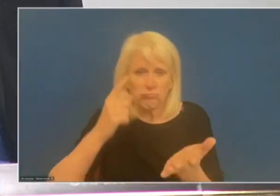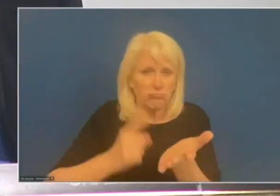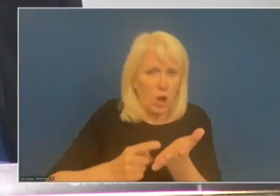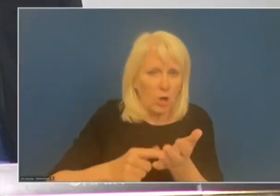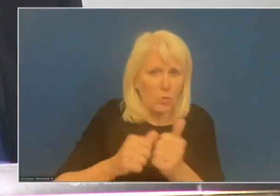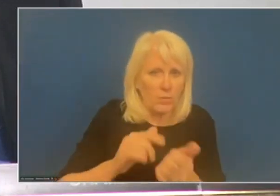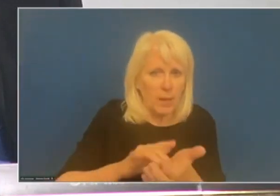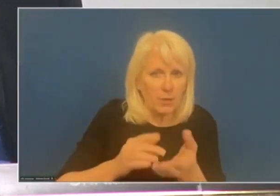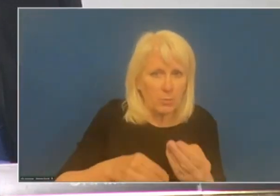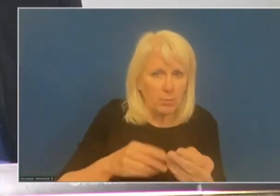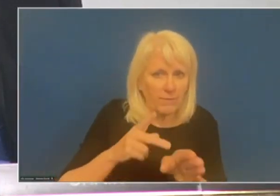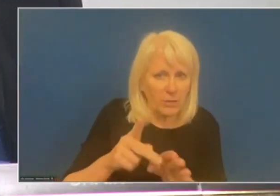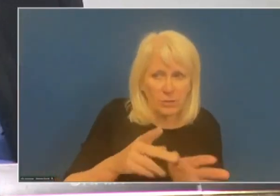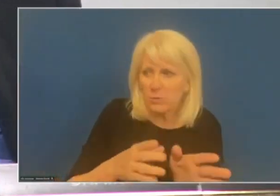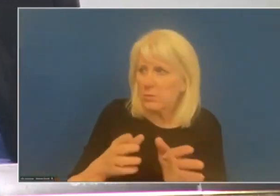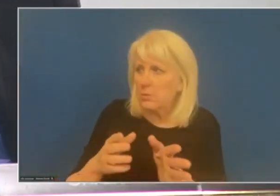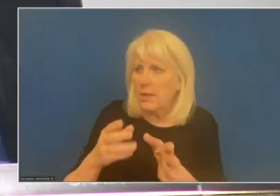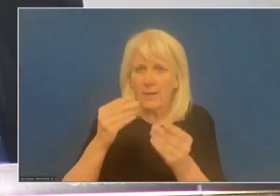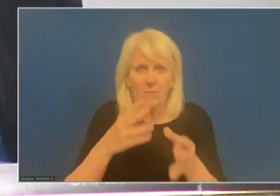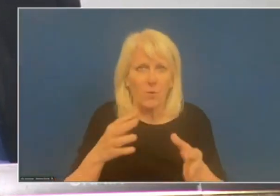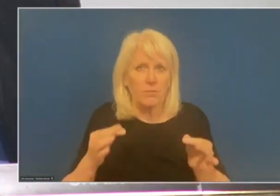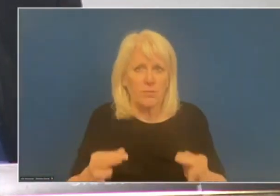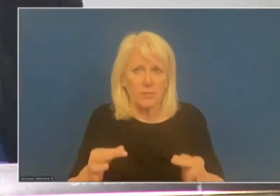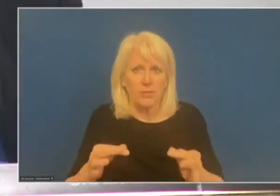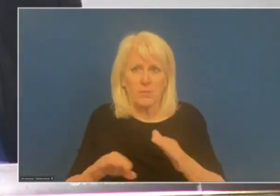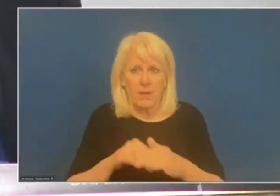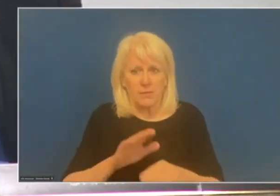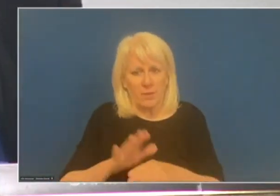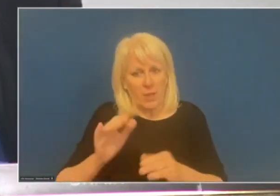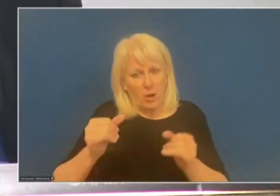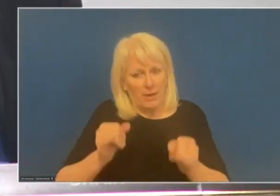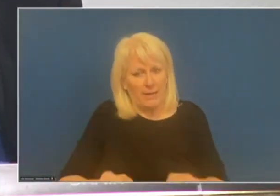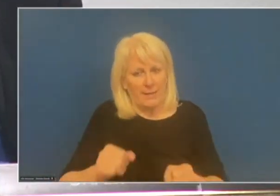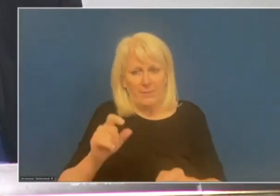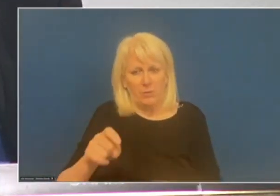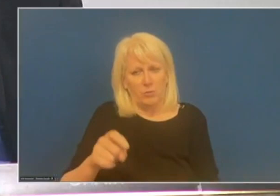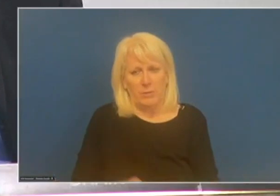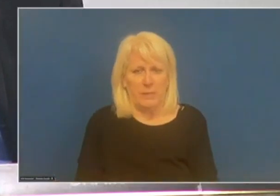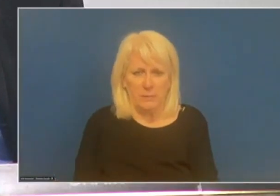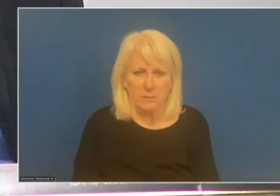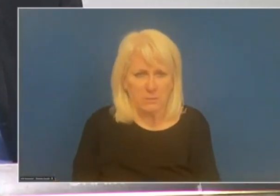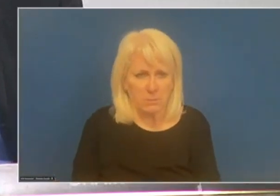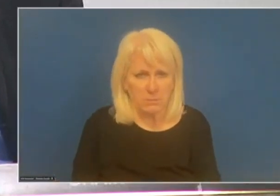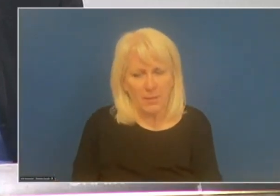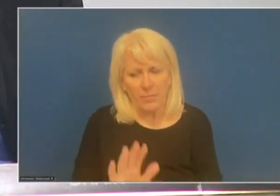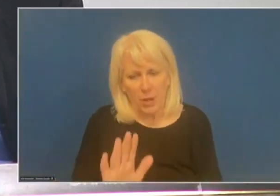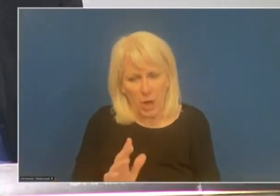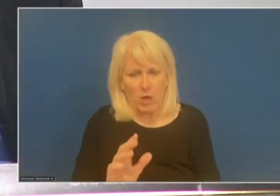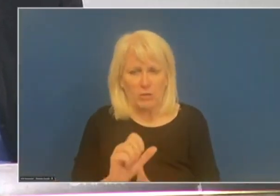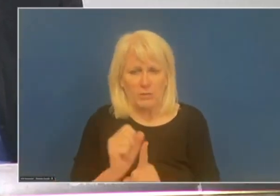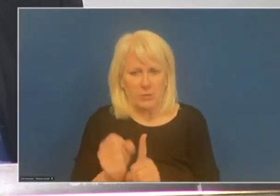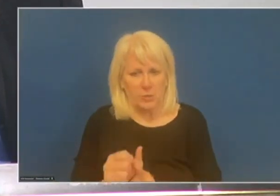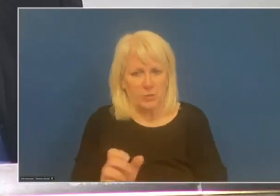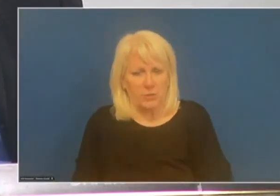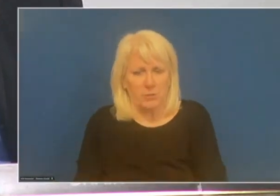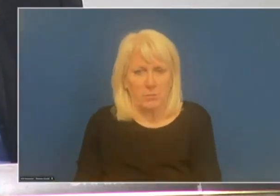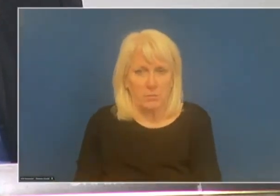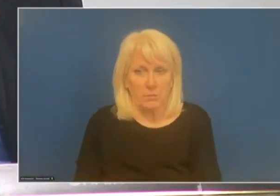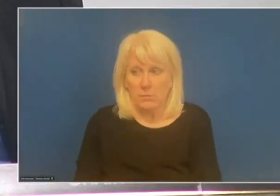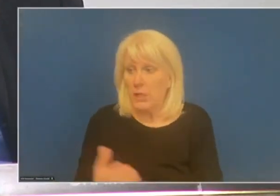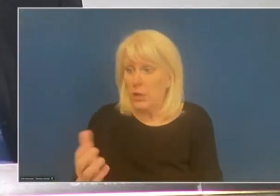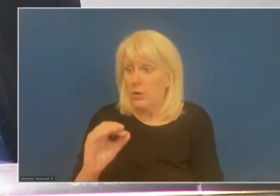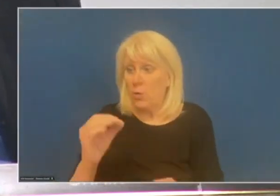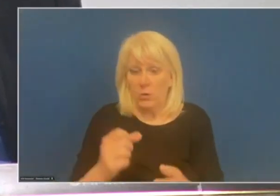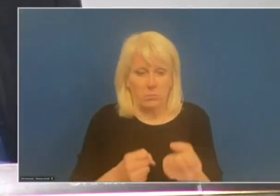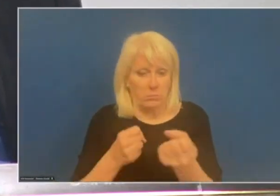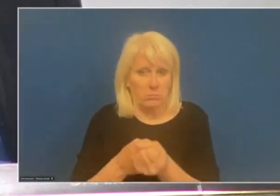informed decisions based upon their individual and unique circumstances. In Oregon, as it's been pointed out, we have supported and